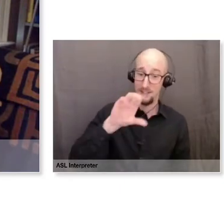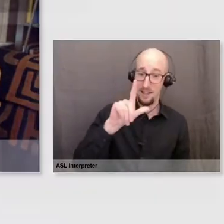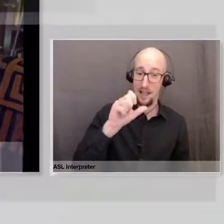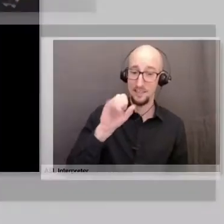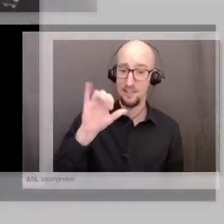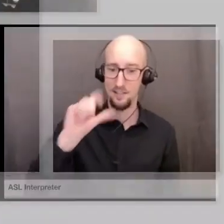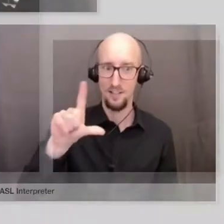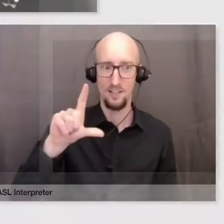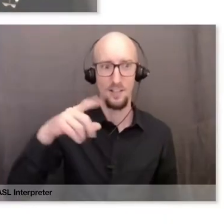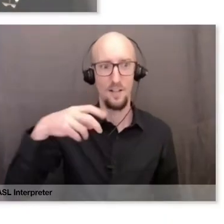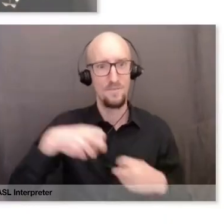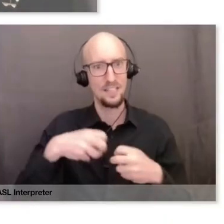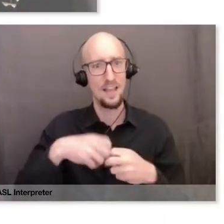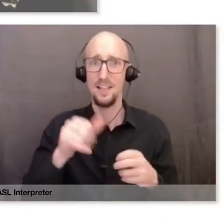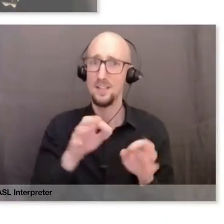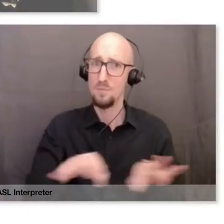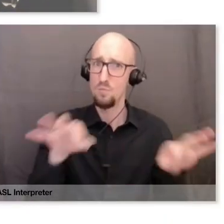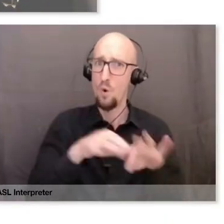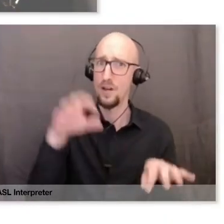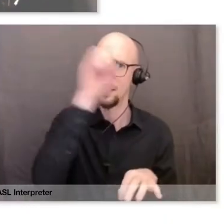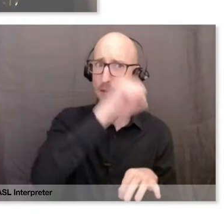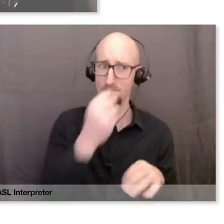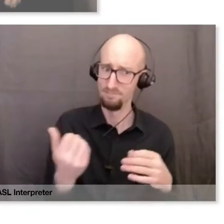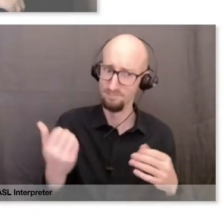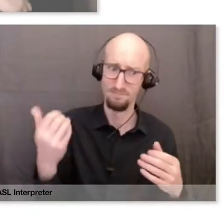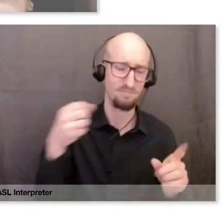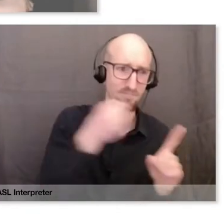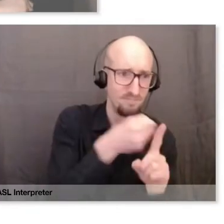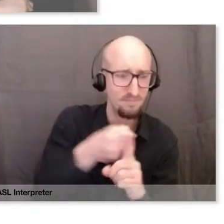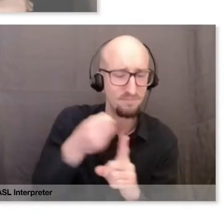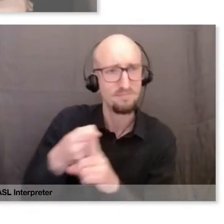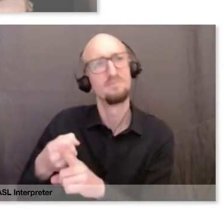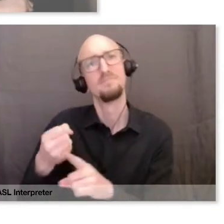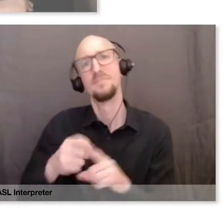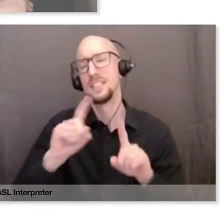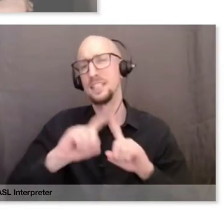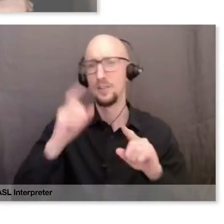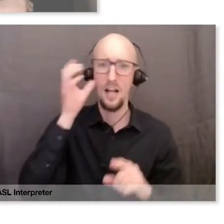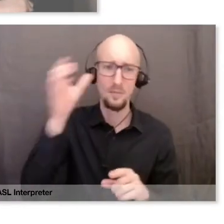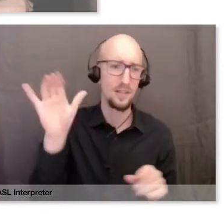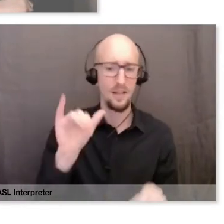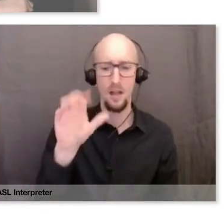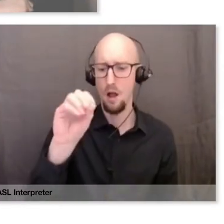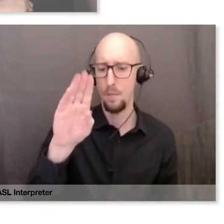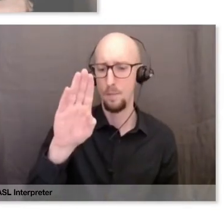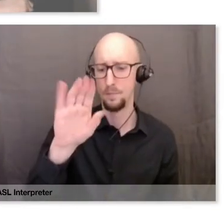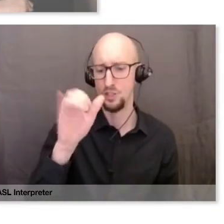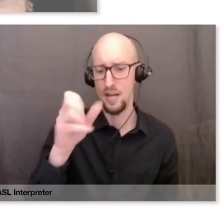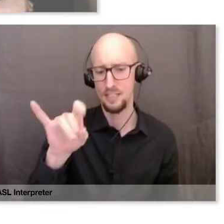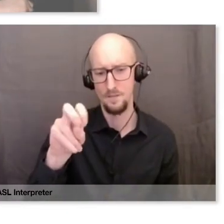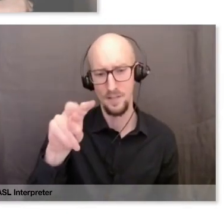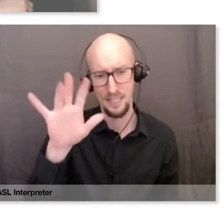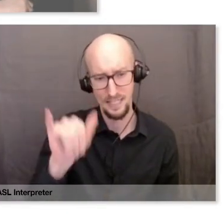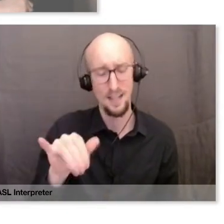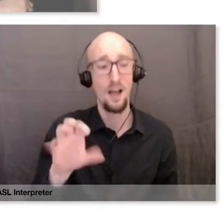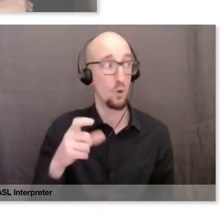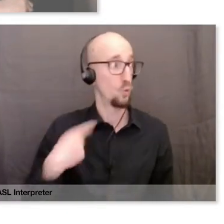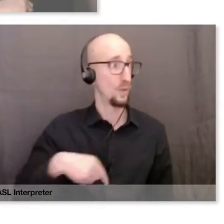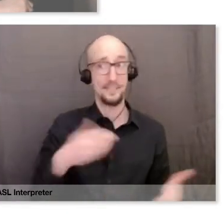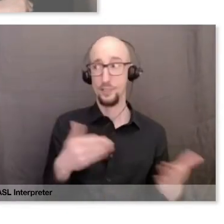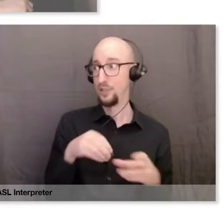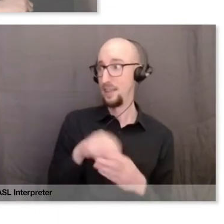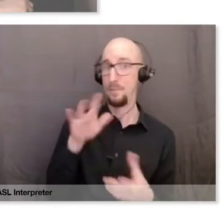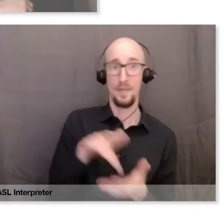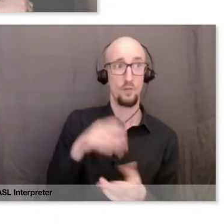assumption, because that's tied in with other deeper concepts like objectivity and so on and so forth, right? So here we are sitting in the middle of this universe, we're